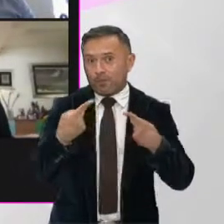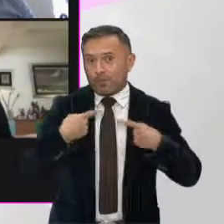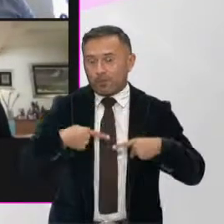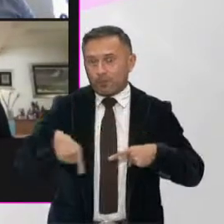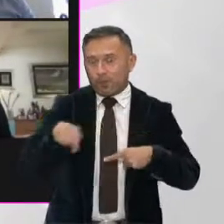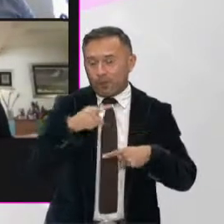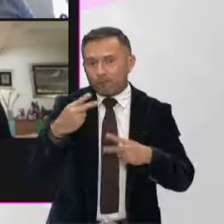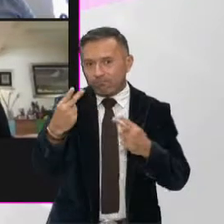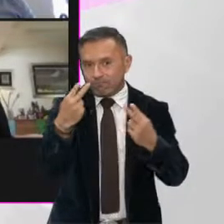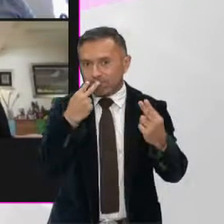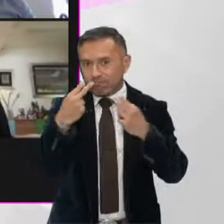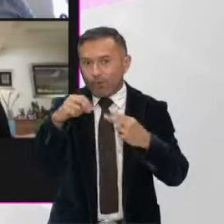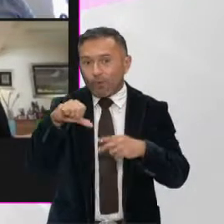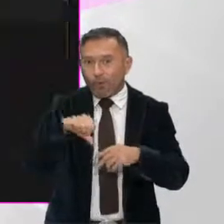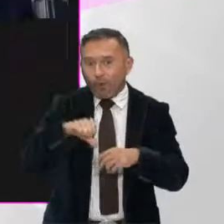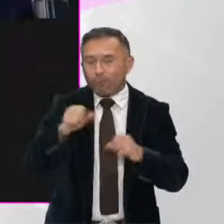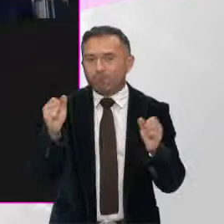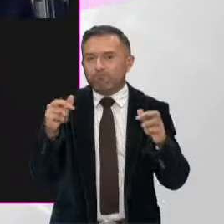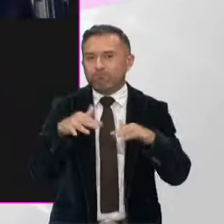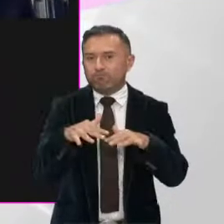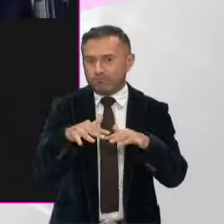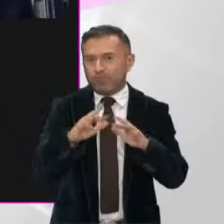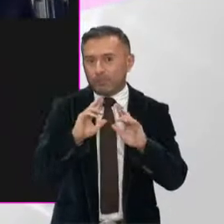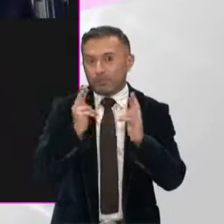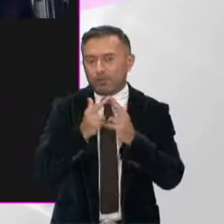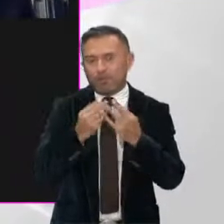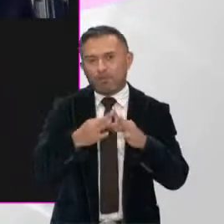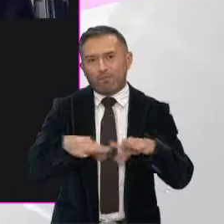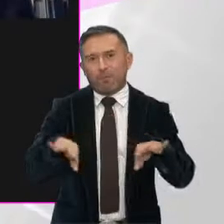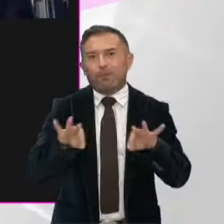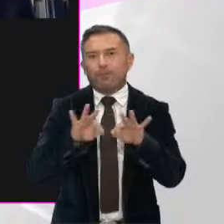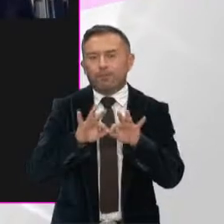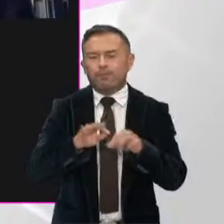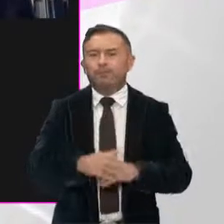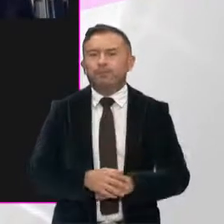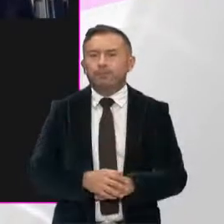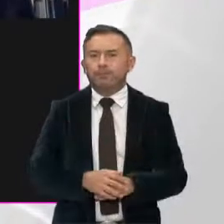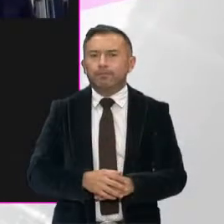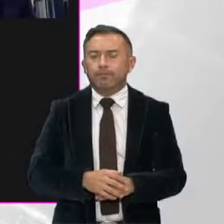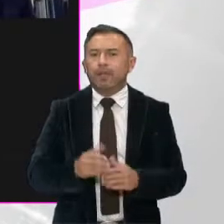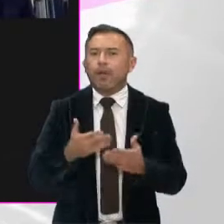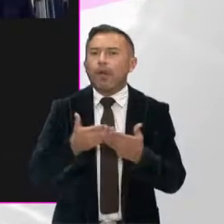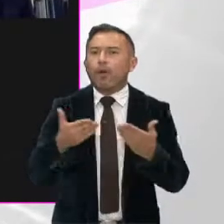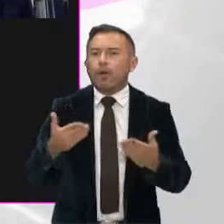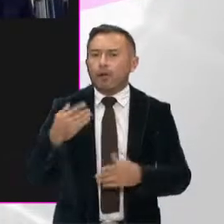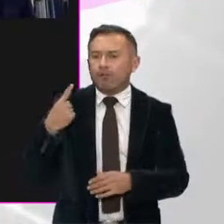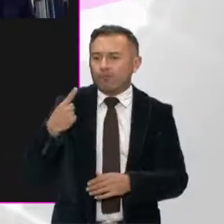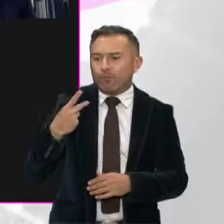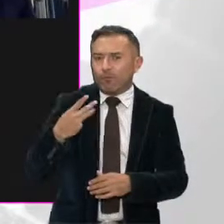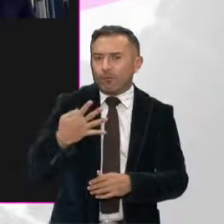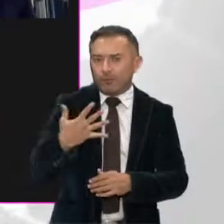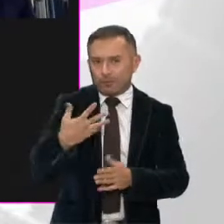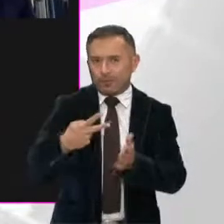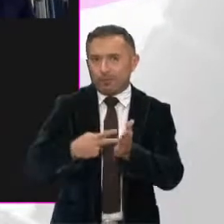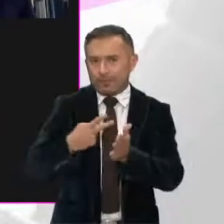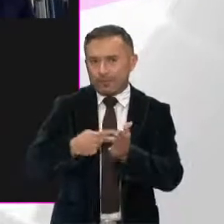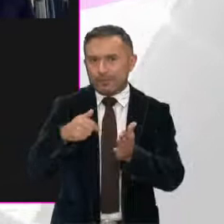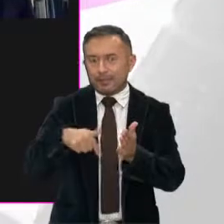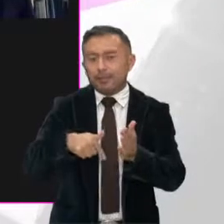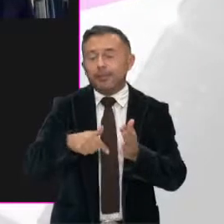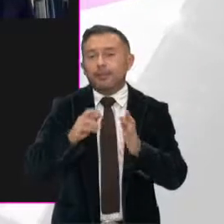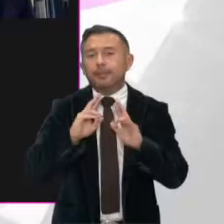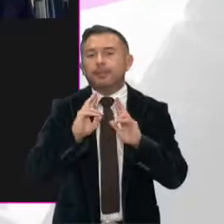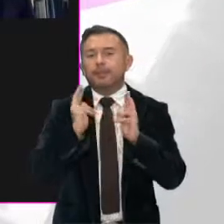know that there are lots of followers for this very important event. We are gathered here together for the